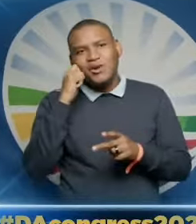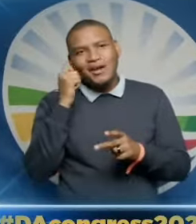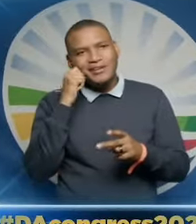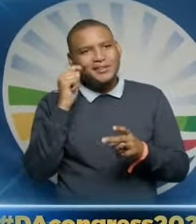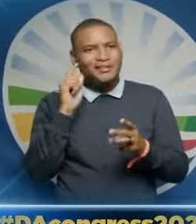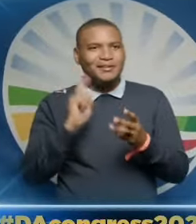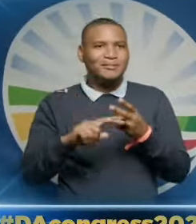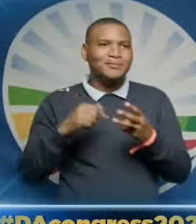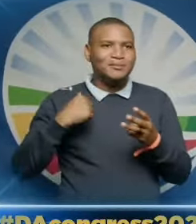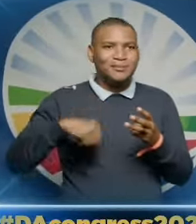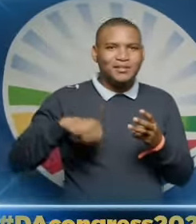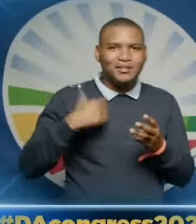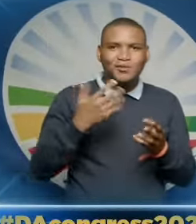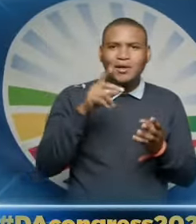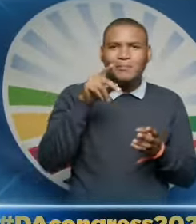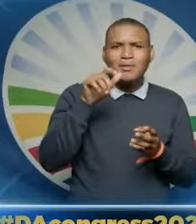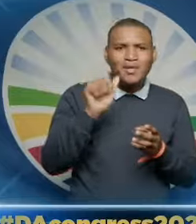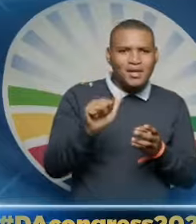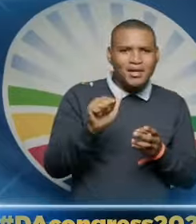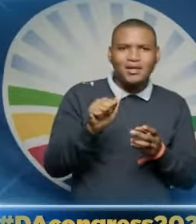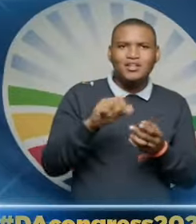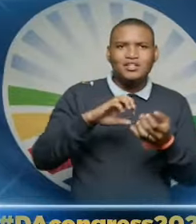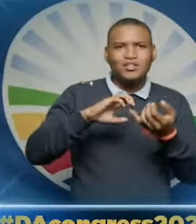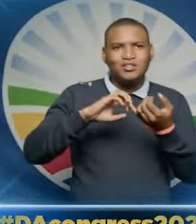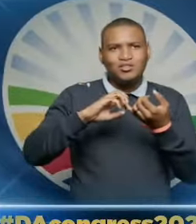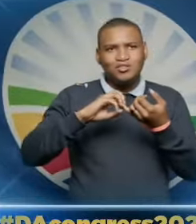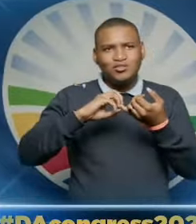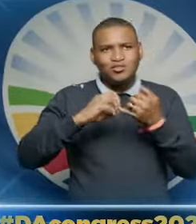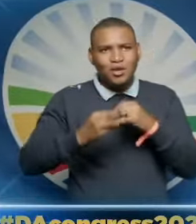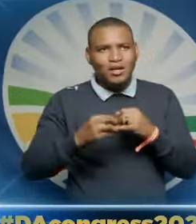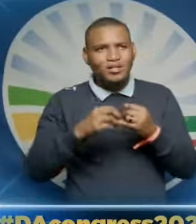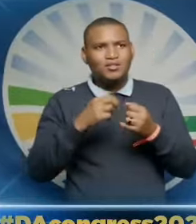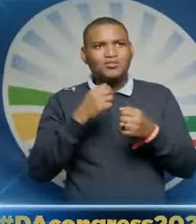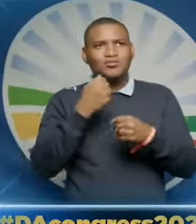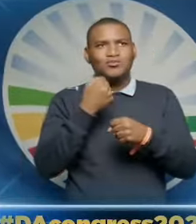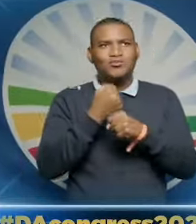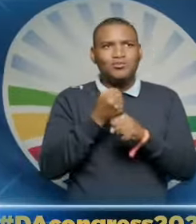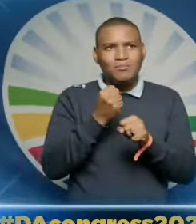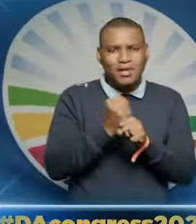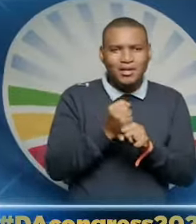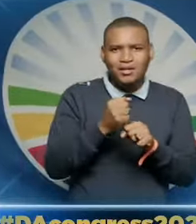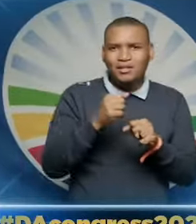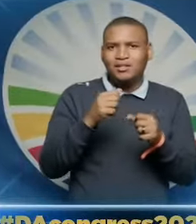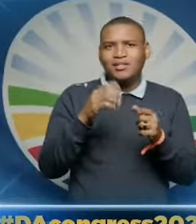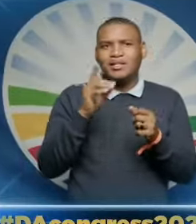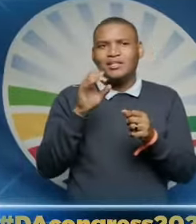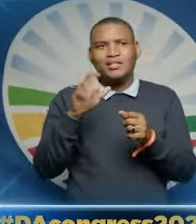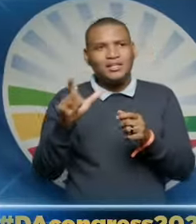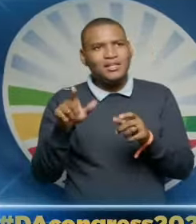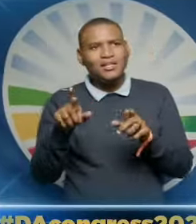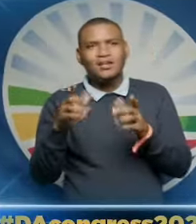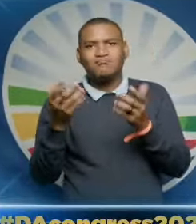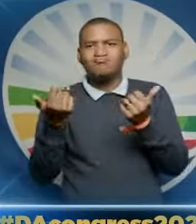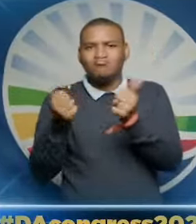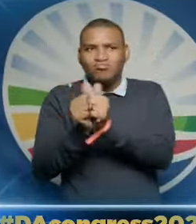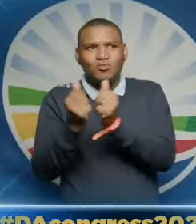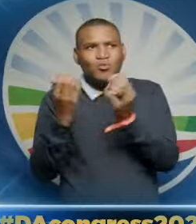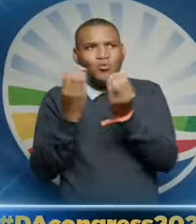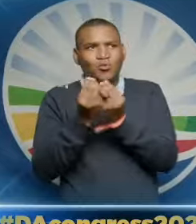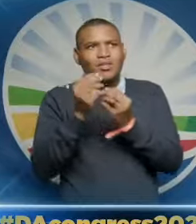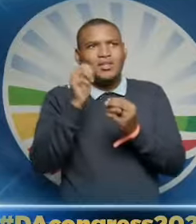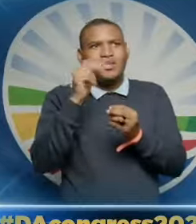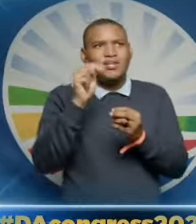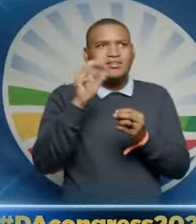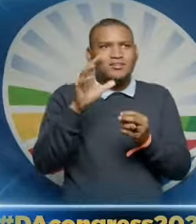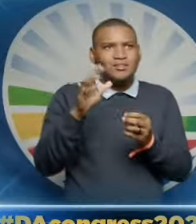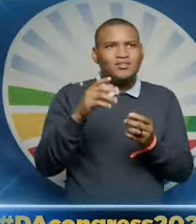where the PA has essentially started making backroom deals with parties like the ANC in exchange